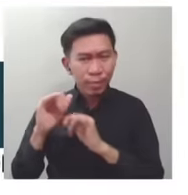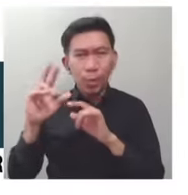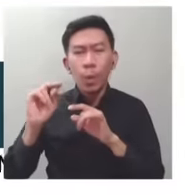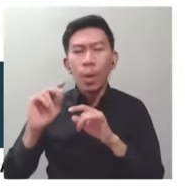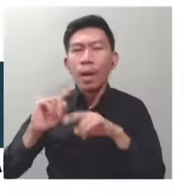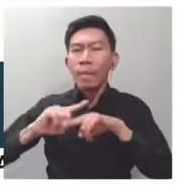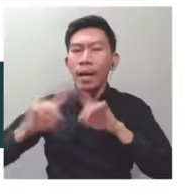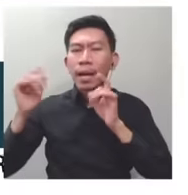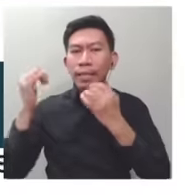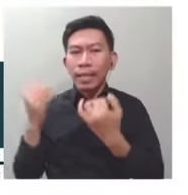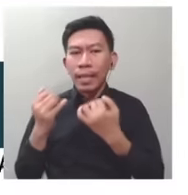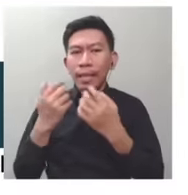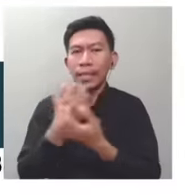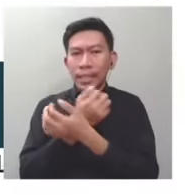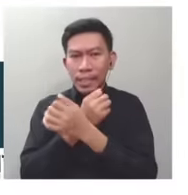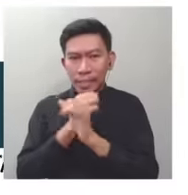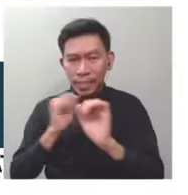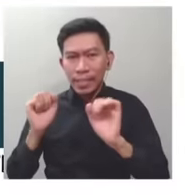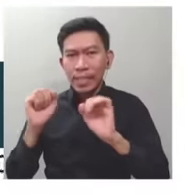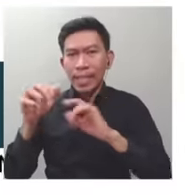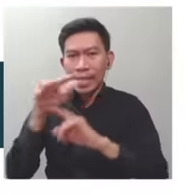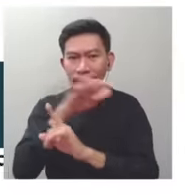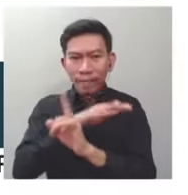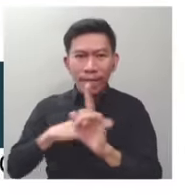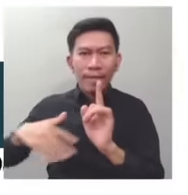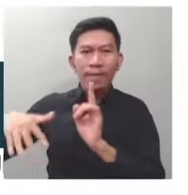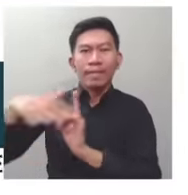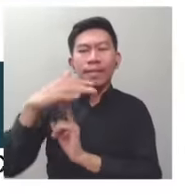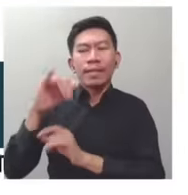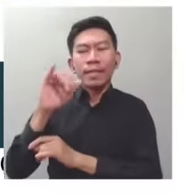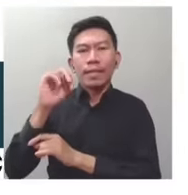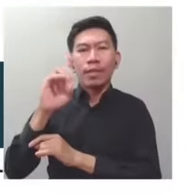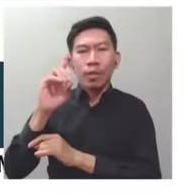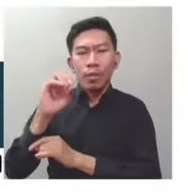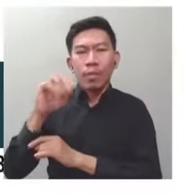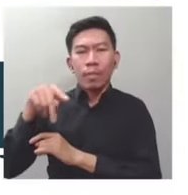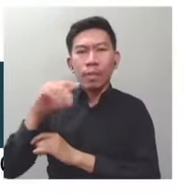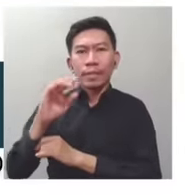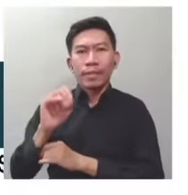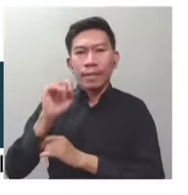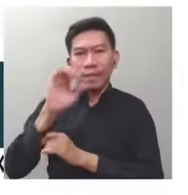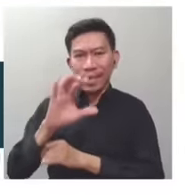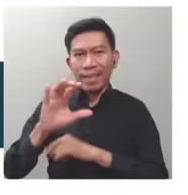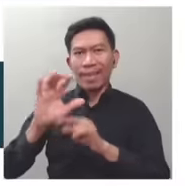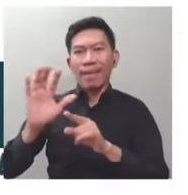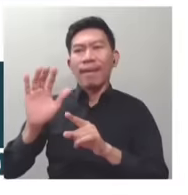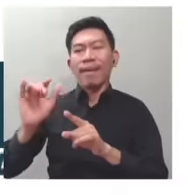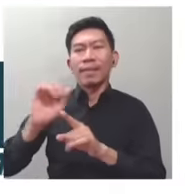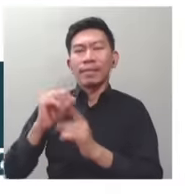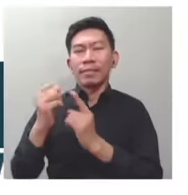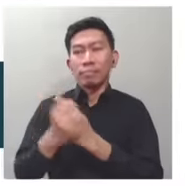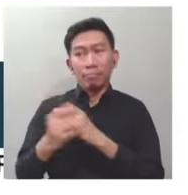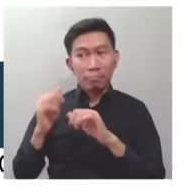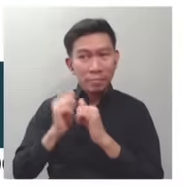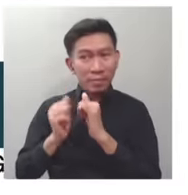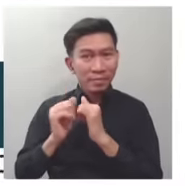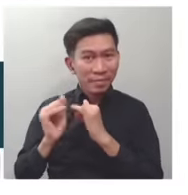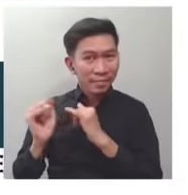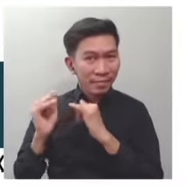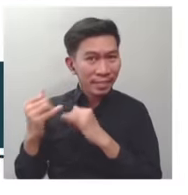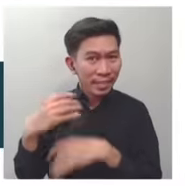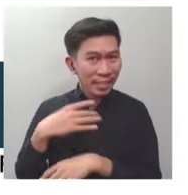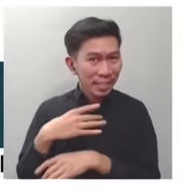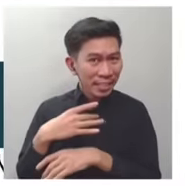changing security environment of the Indo-Pacific. So not because we like each other, but because we find